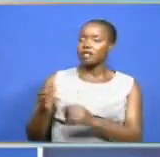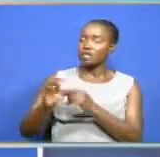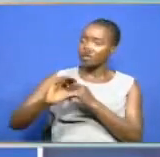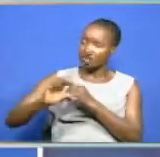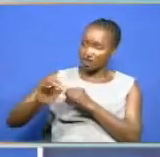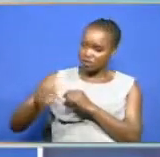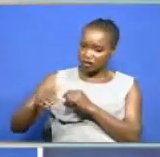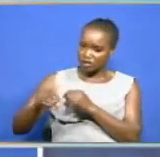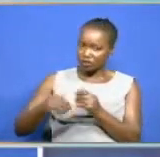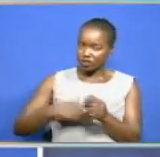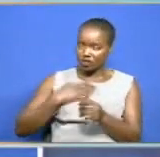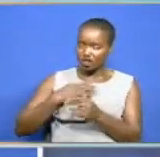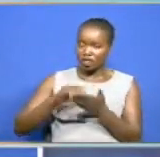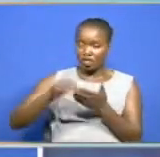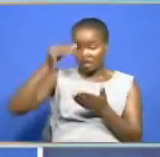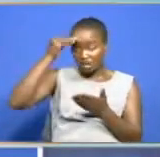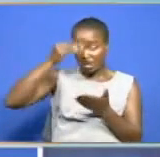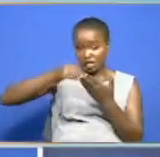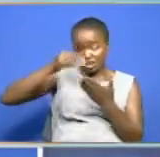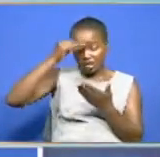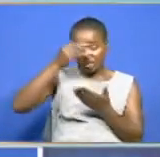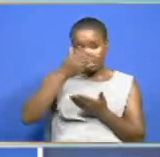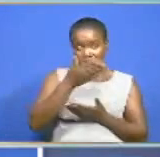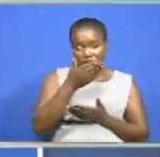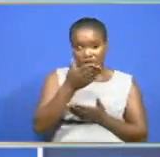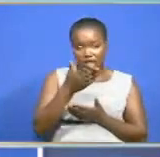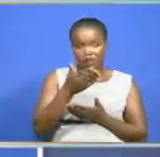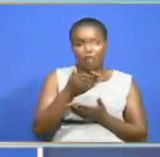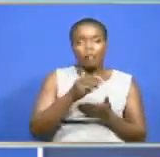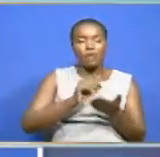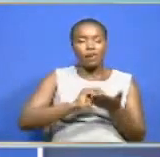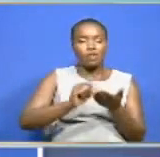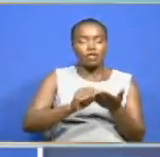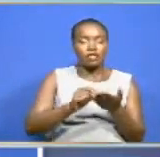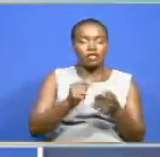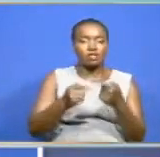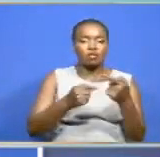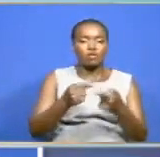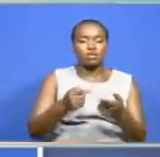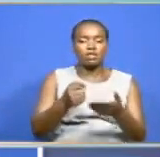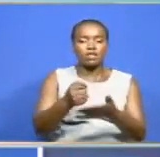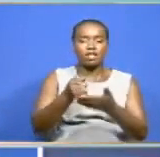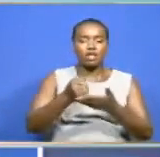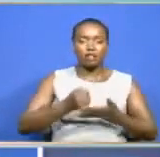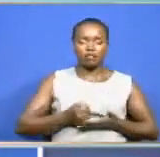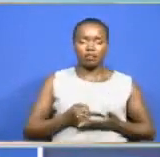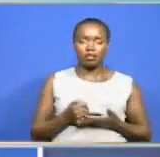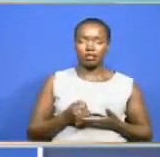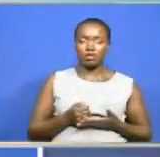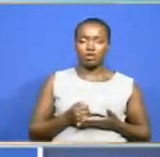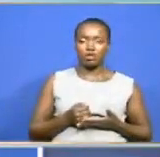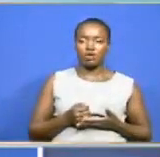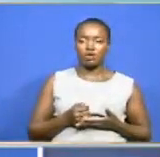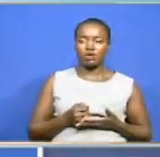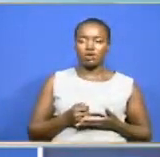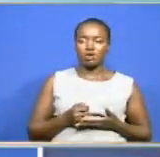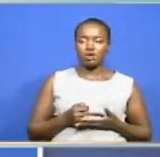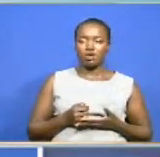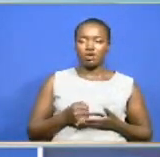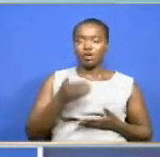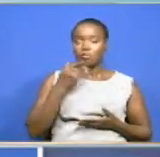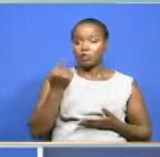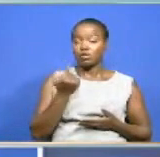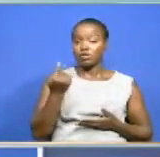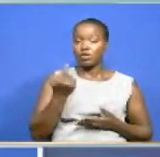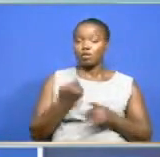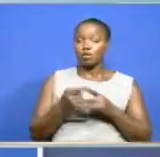And documenting that process helps us to And we don't document just best practices alone. We